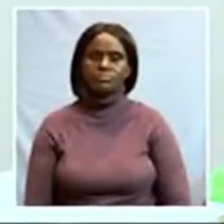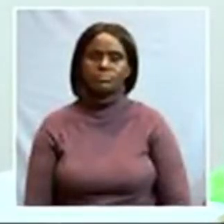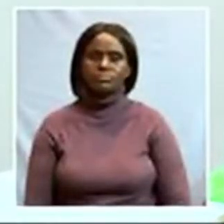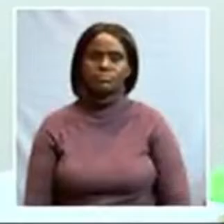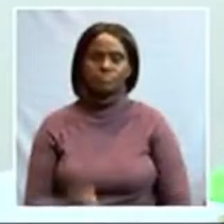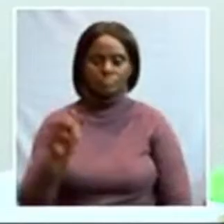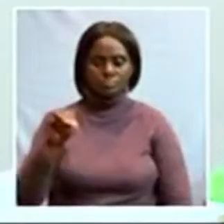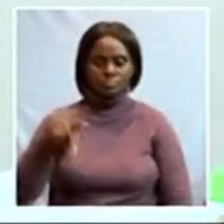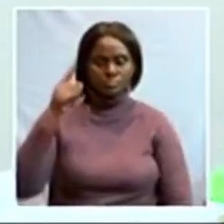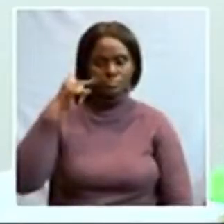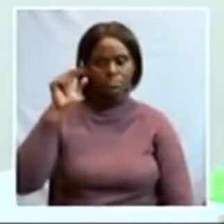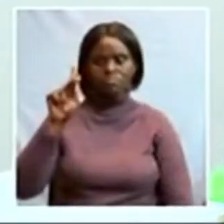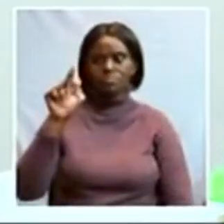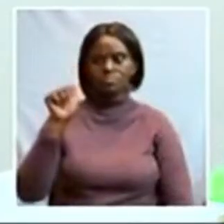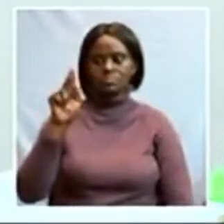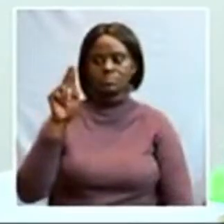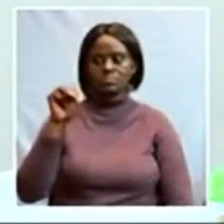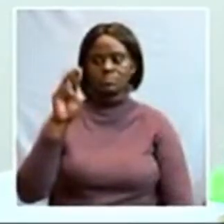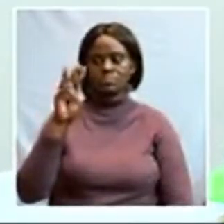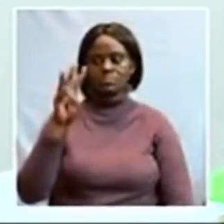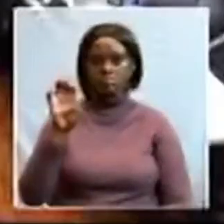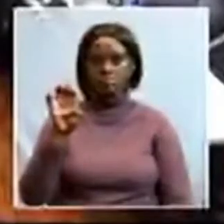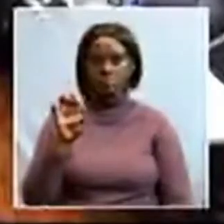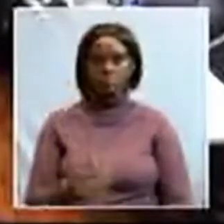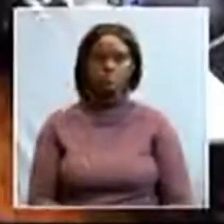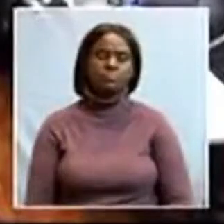member for Kaumbwe?